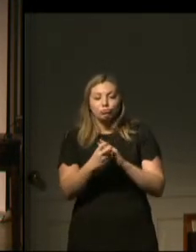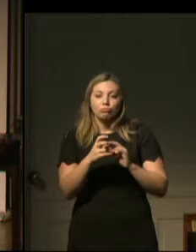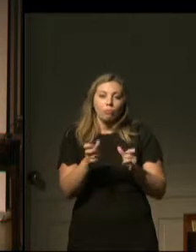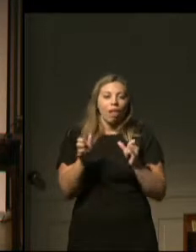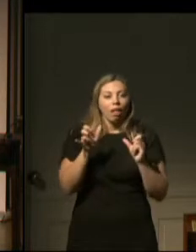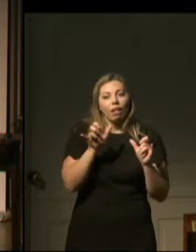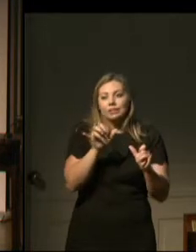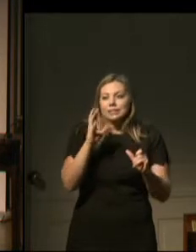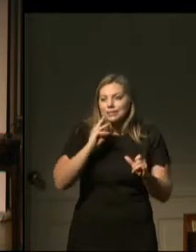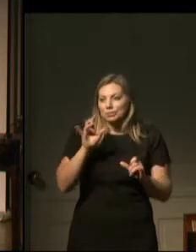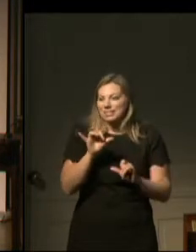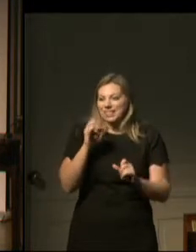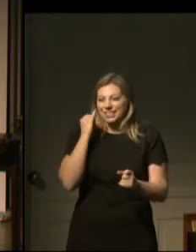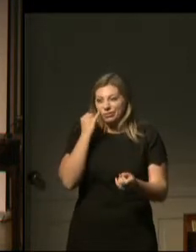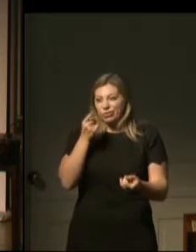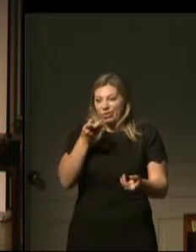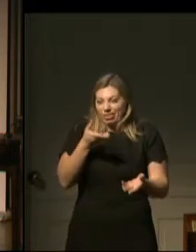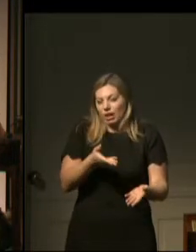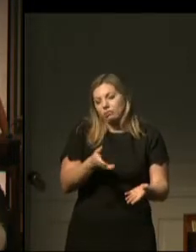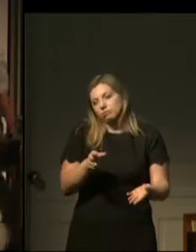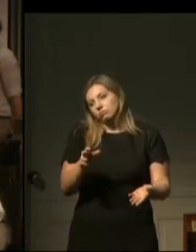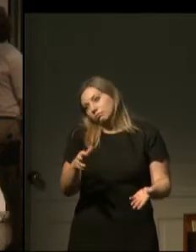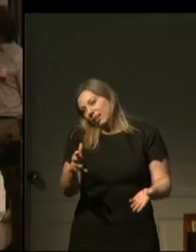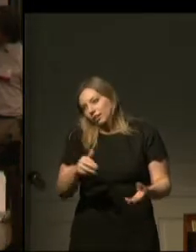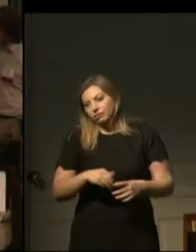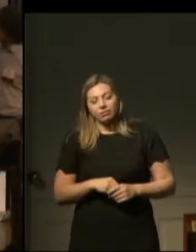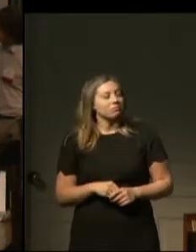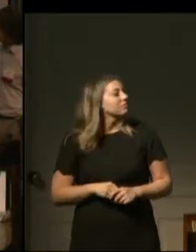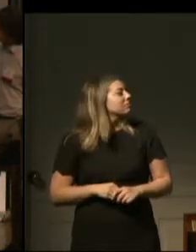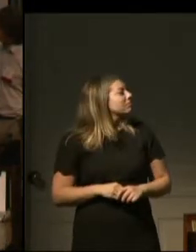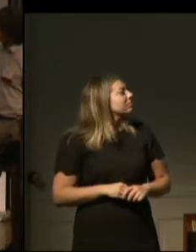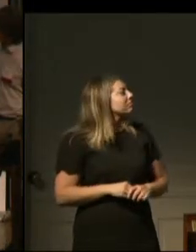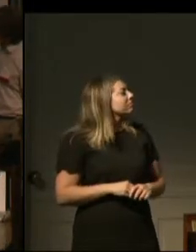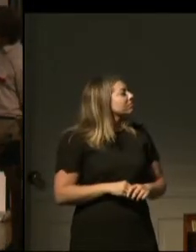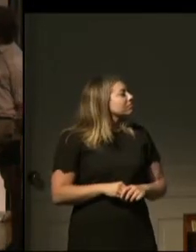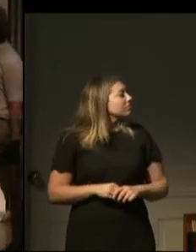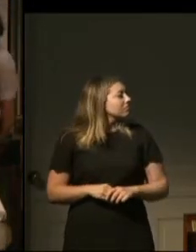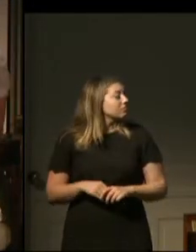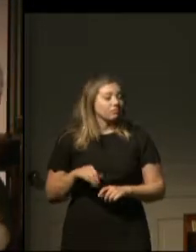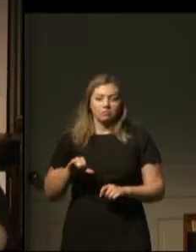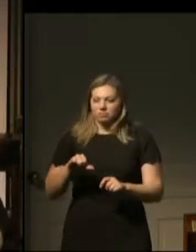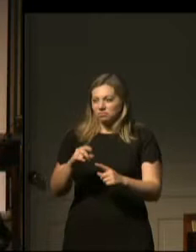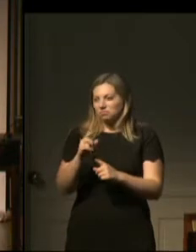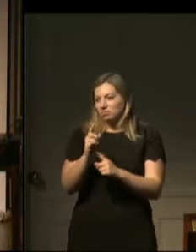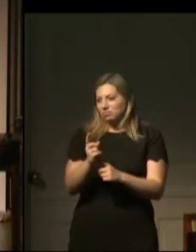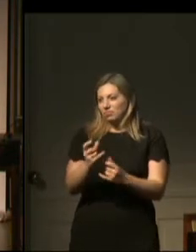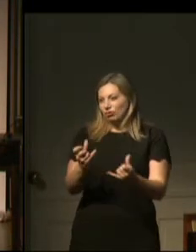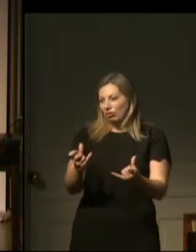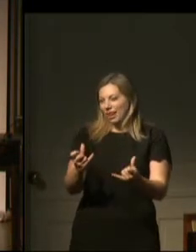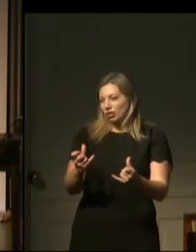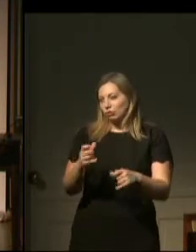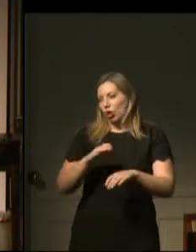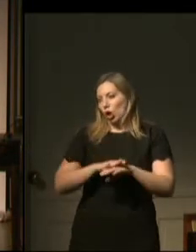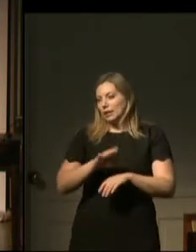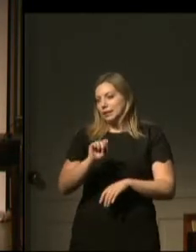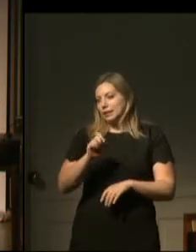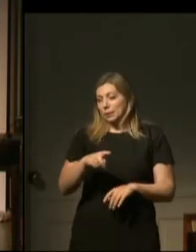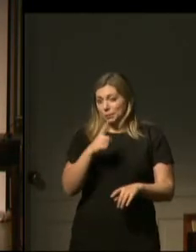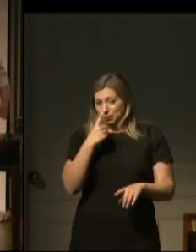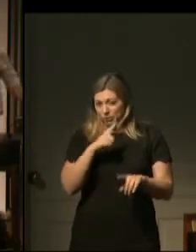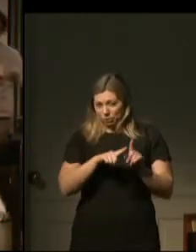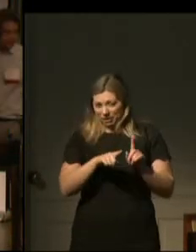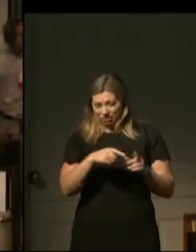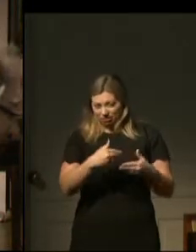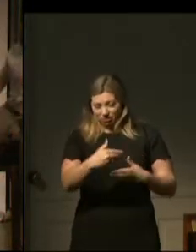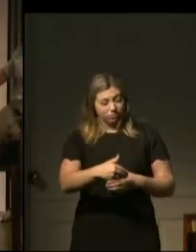if you were being there, kind of. So those are some of the ones that we have on tap. But we also, can you hit the